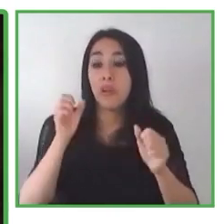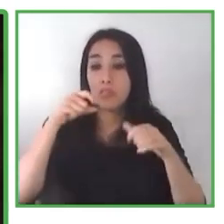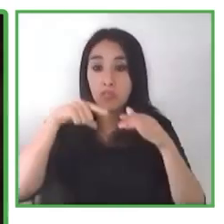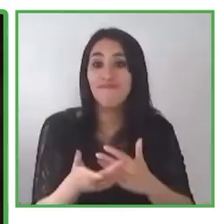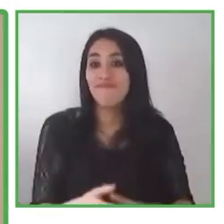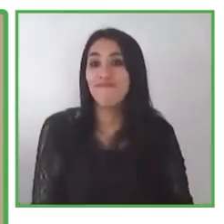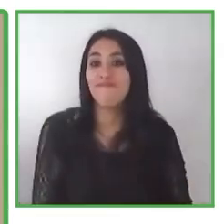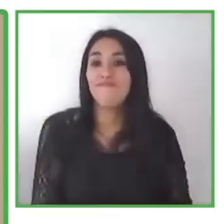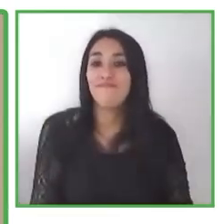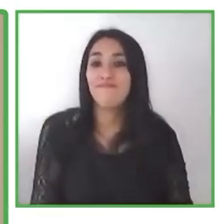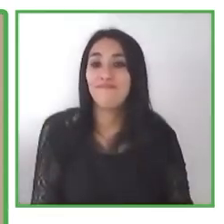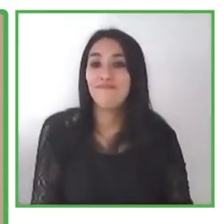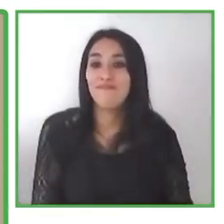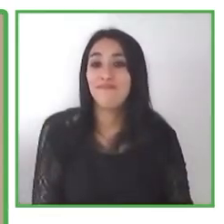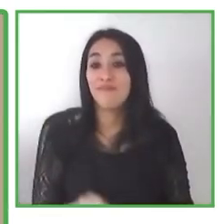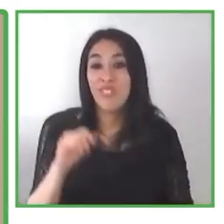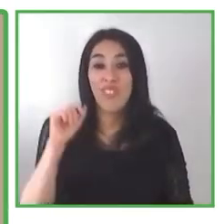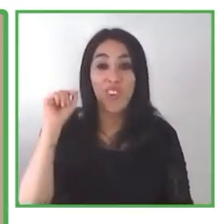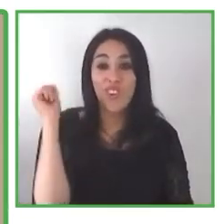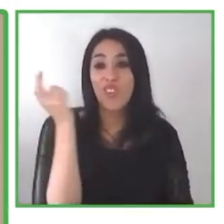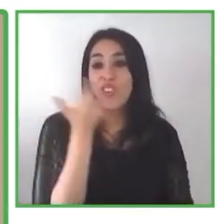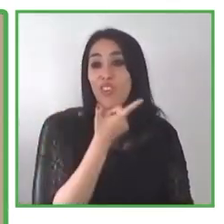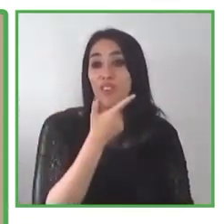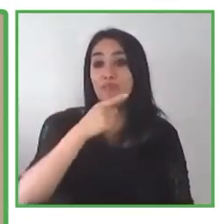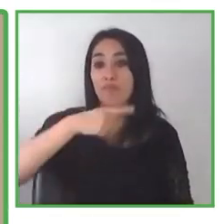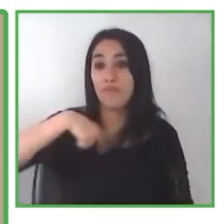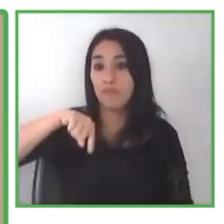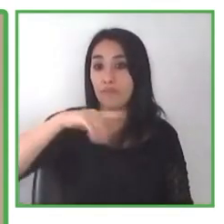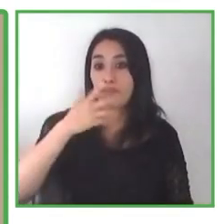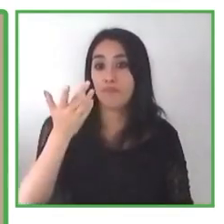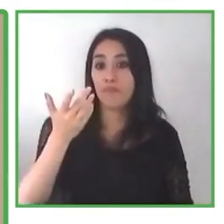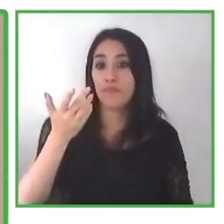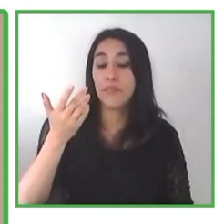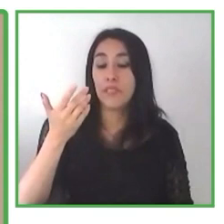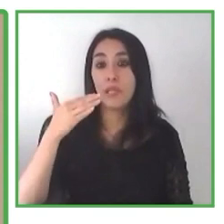with accessibility for all of us in mind.